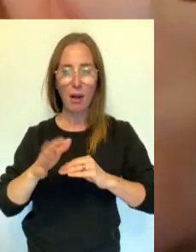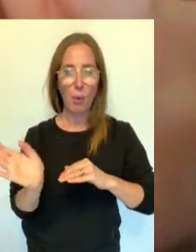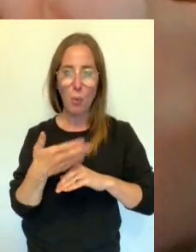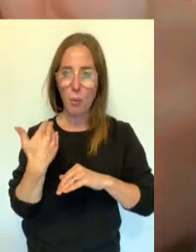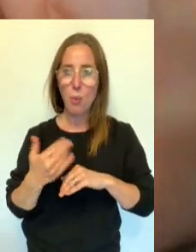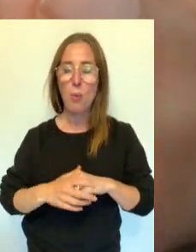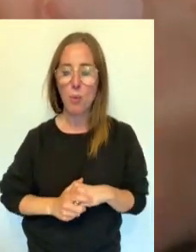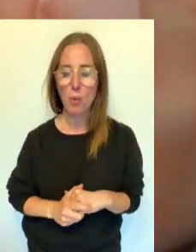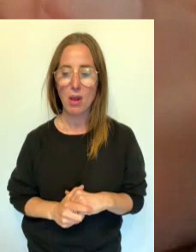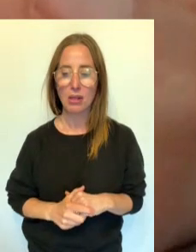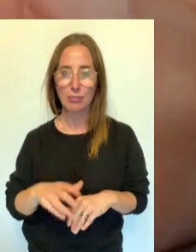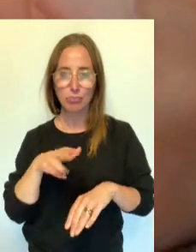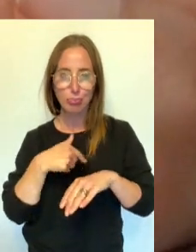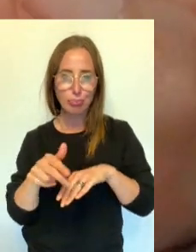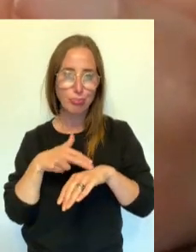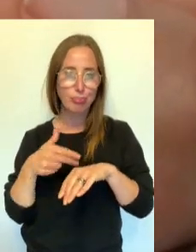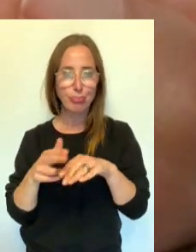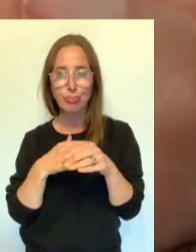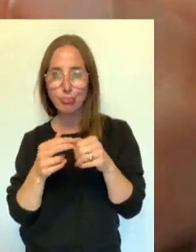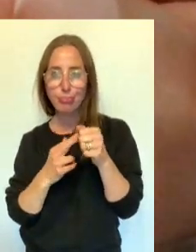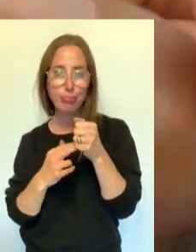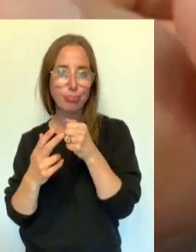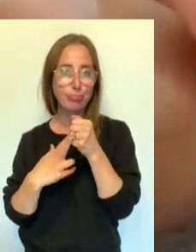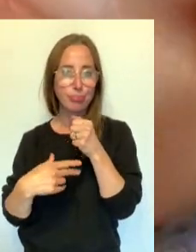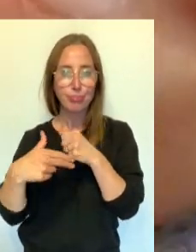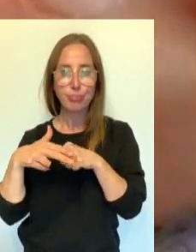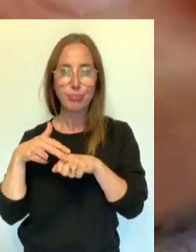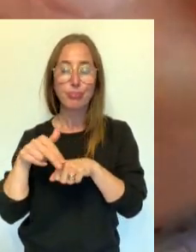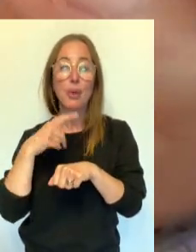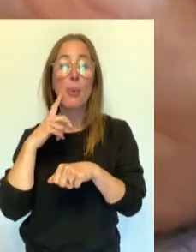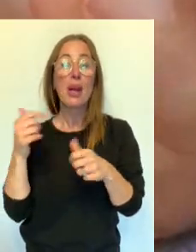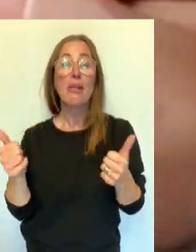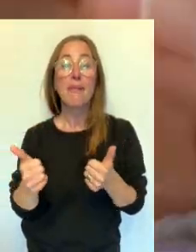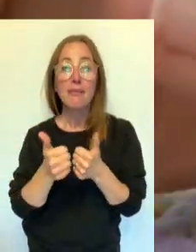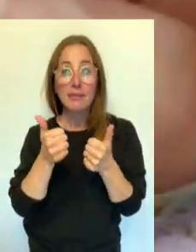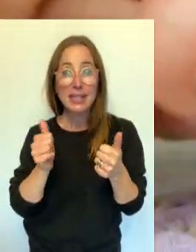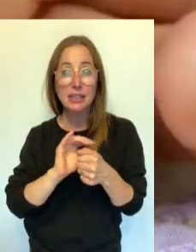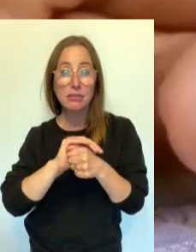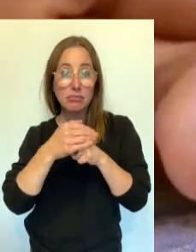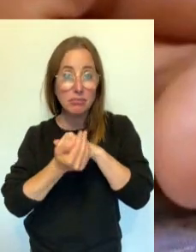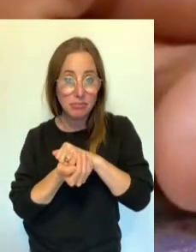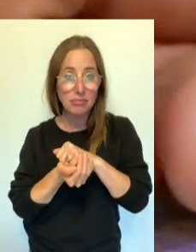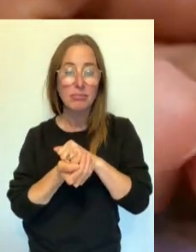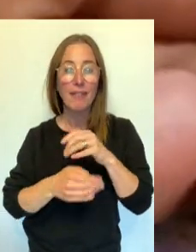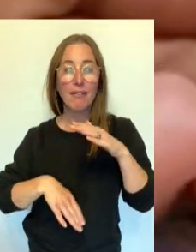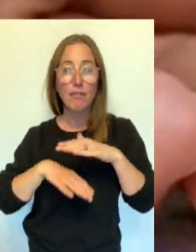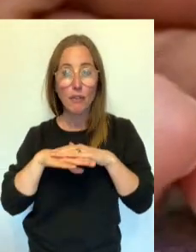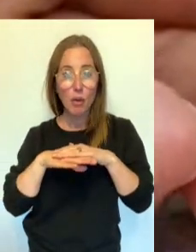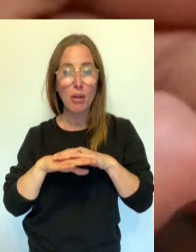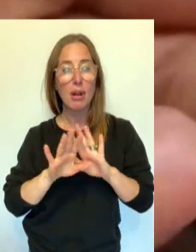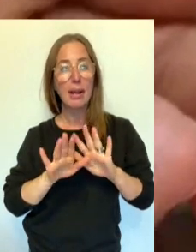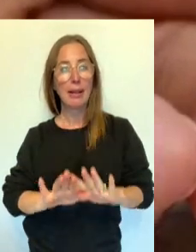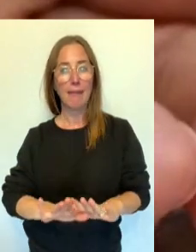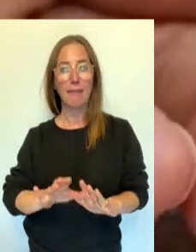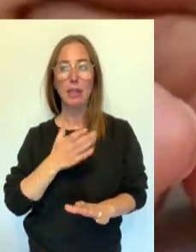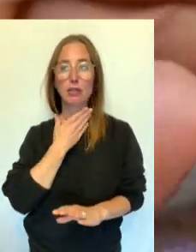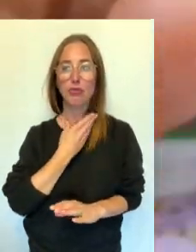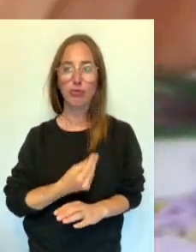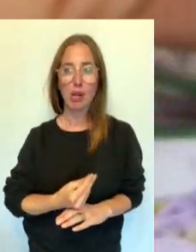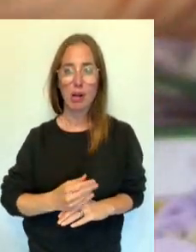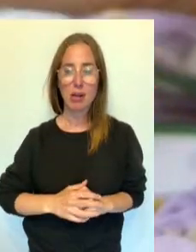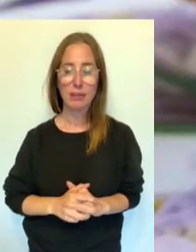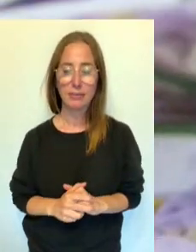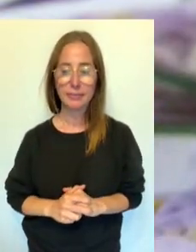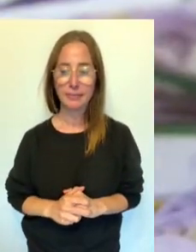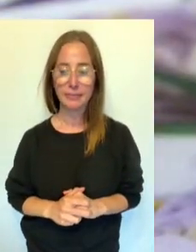in that design. And then once you've covered the whole of the stone and let it dry, I